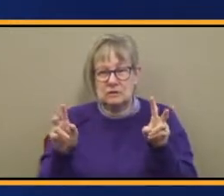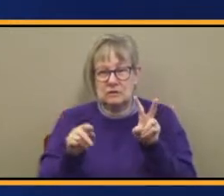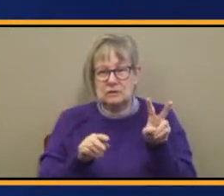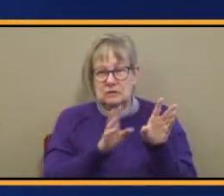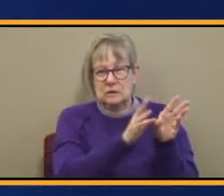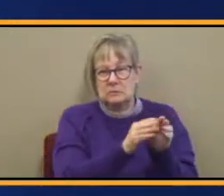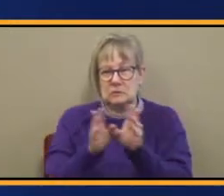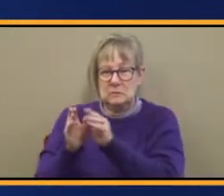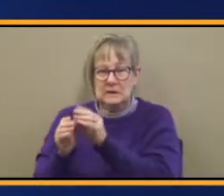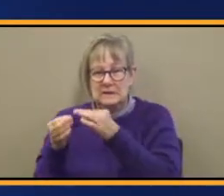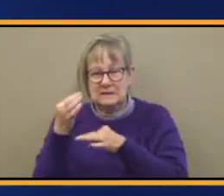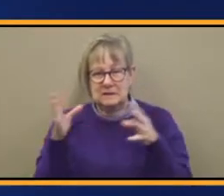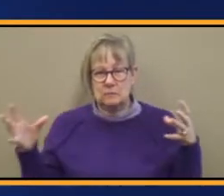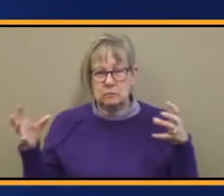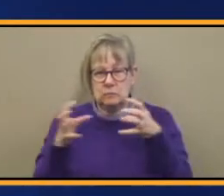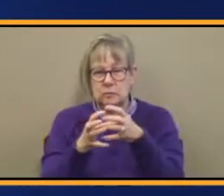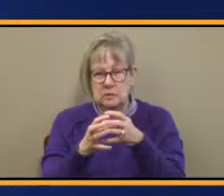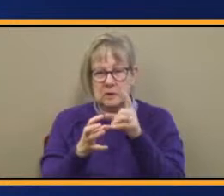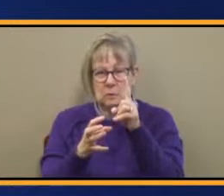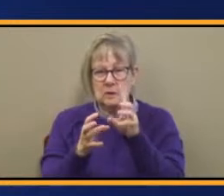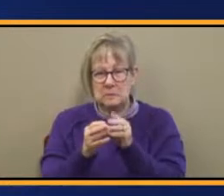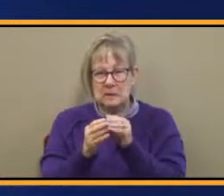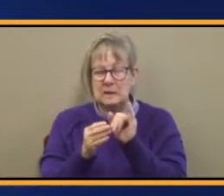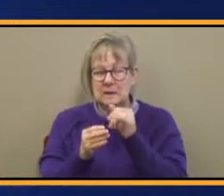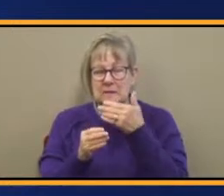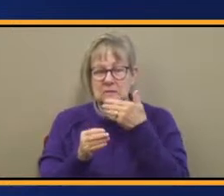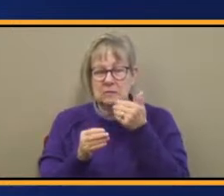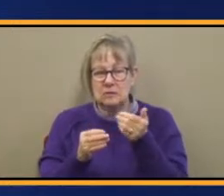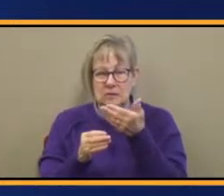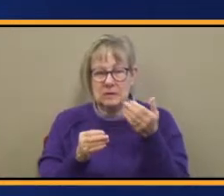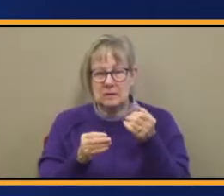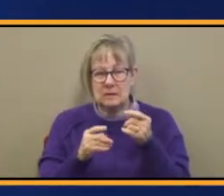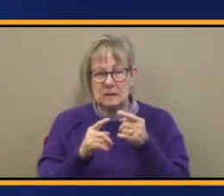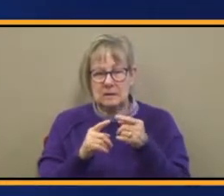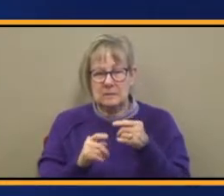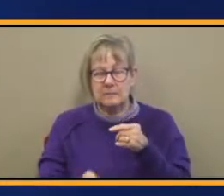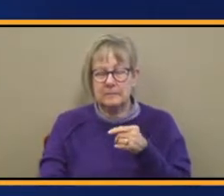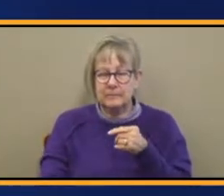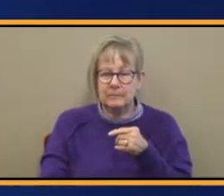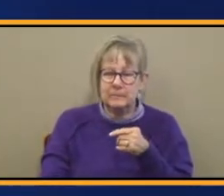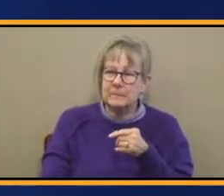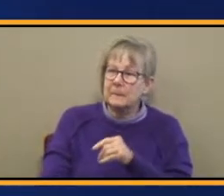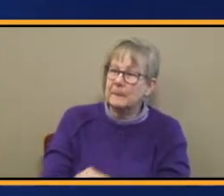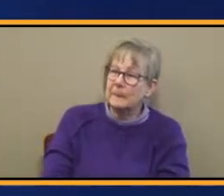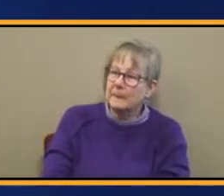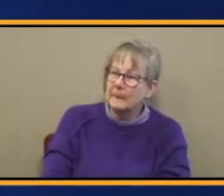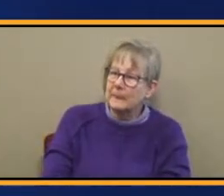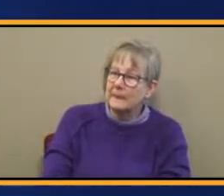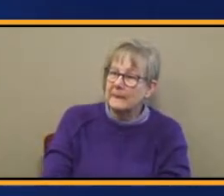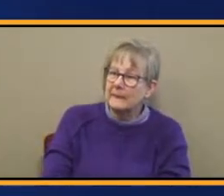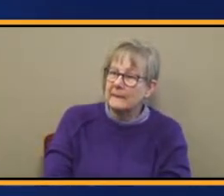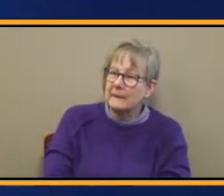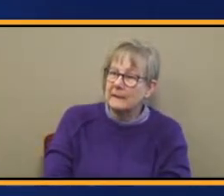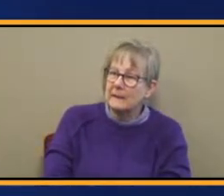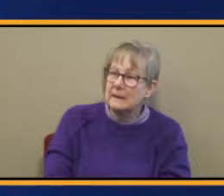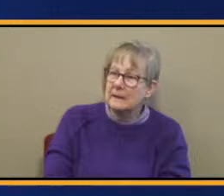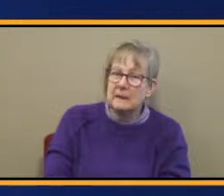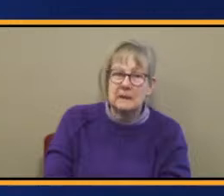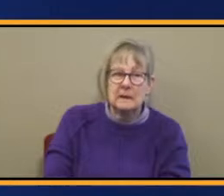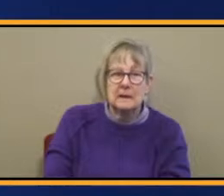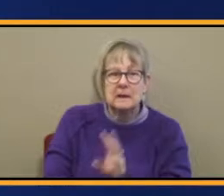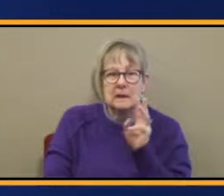agenda review that's, to me, not necessarily adding a ton of value to our meetings. Thank you, Representative